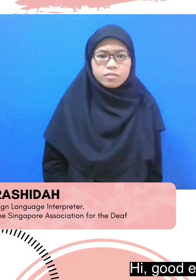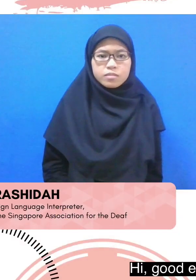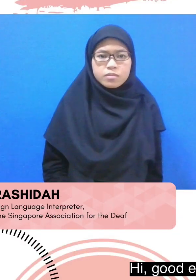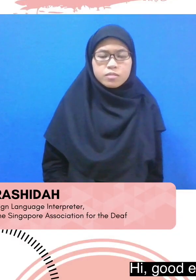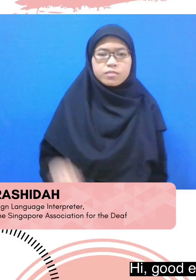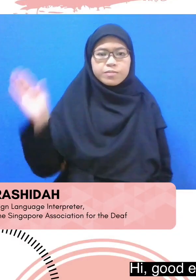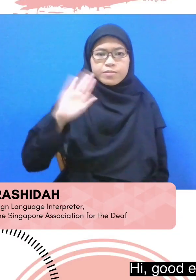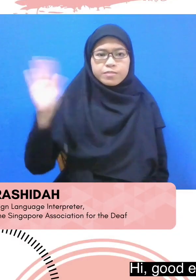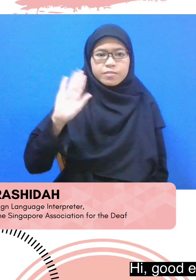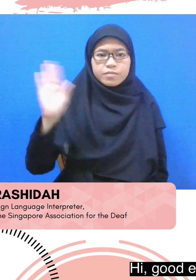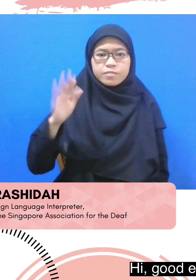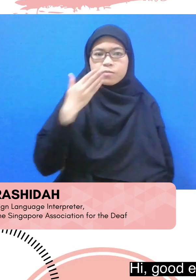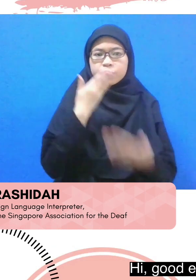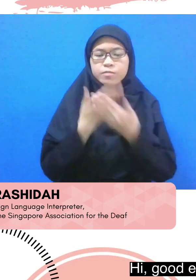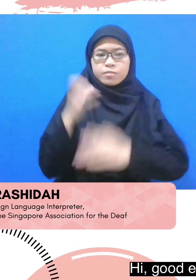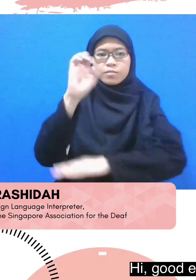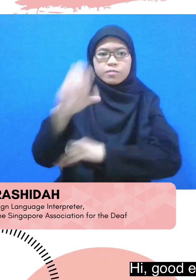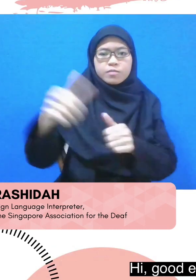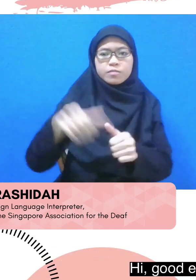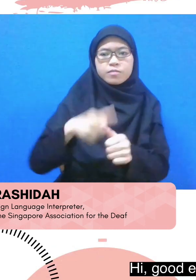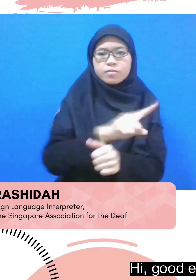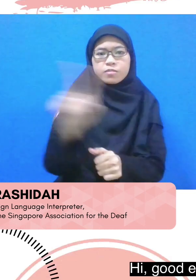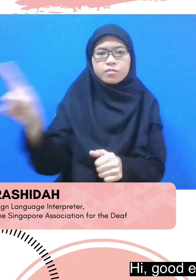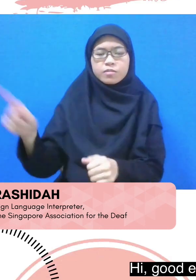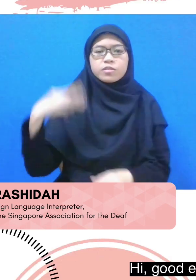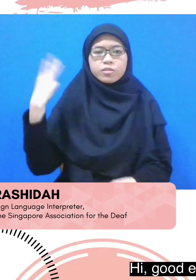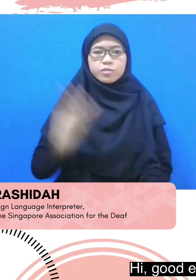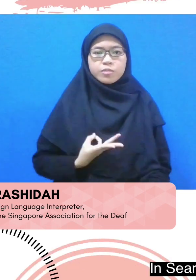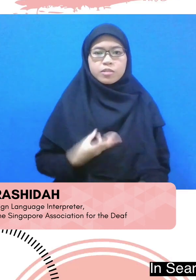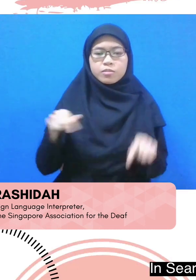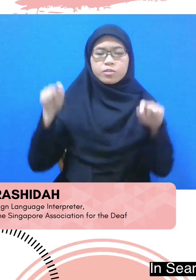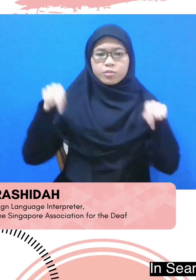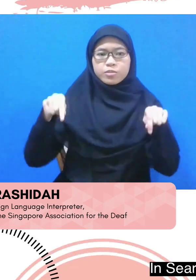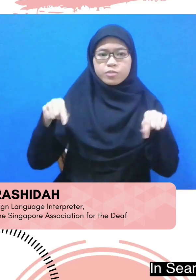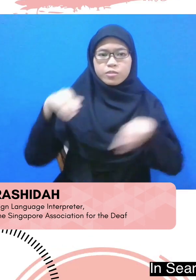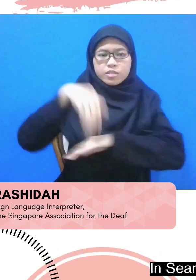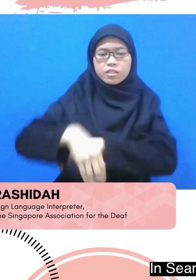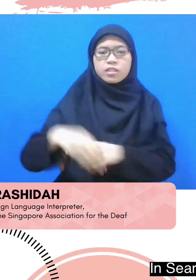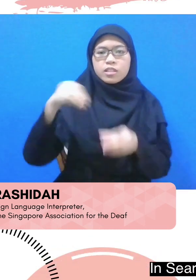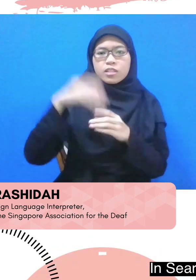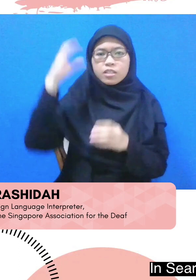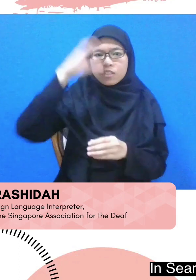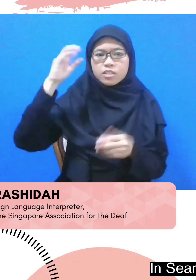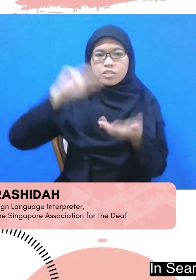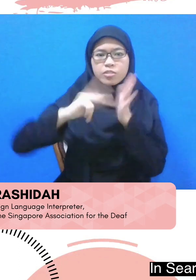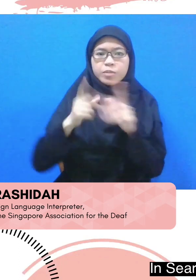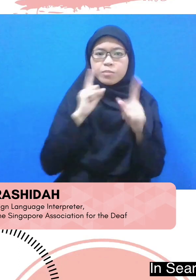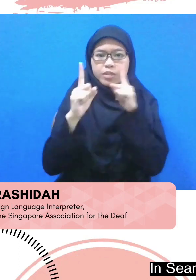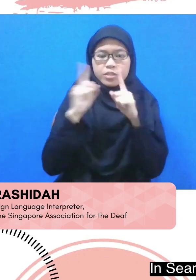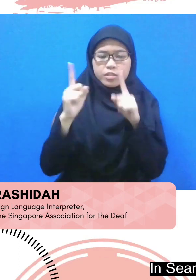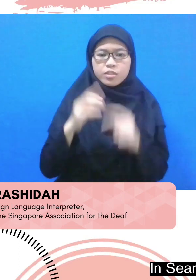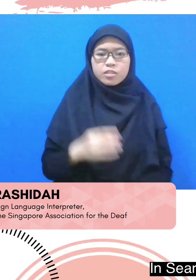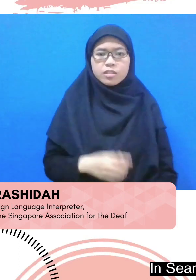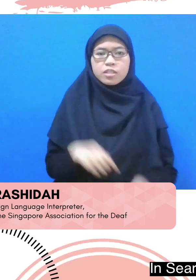Hi, good evening everyone, and welcome to tonight's In Search of Purpose talk.